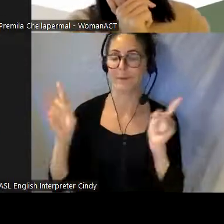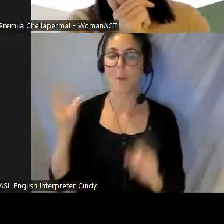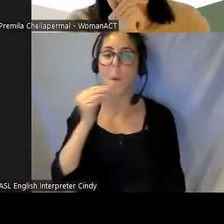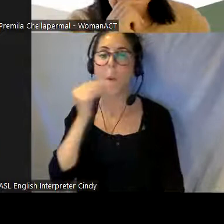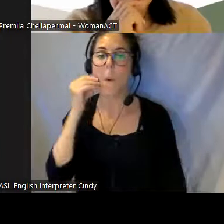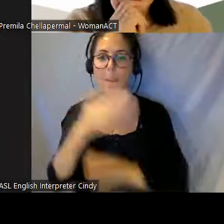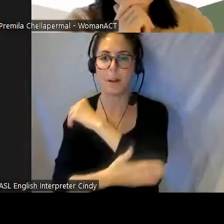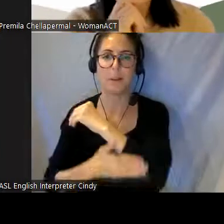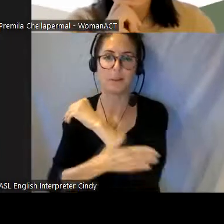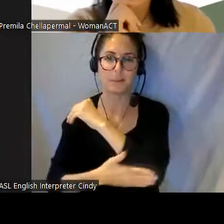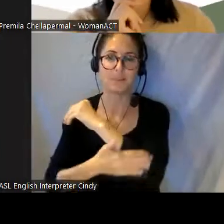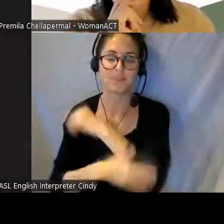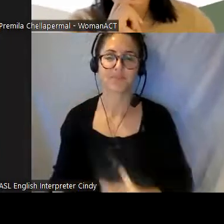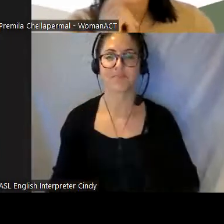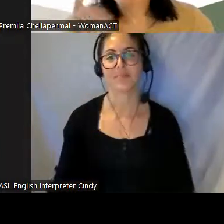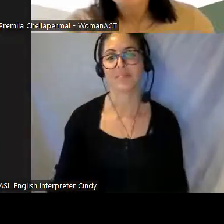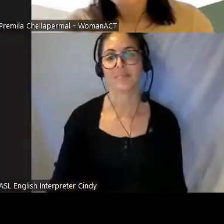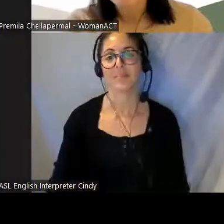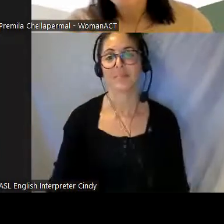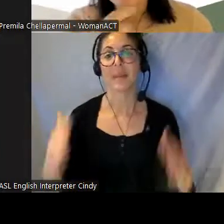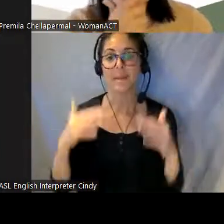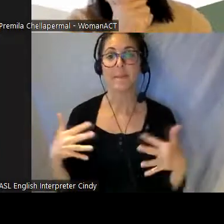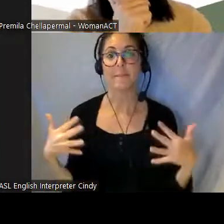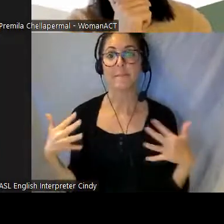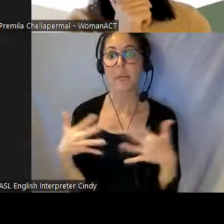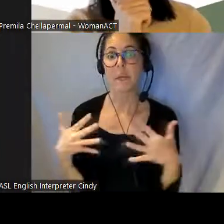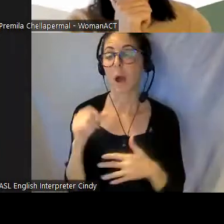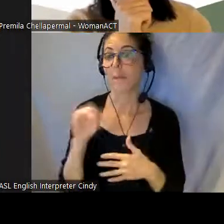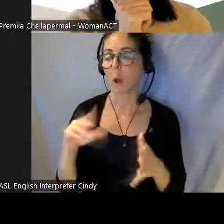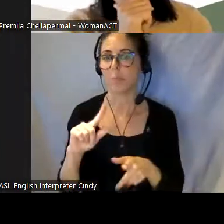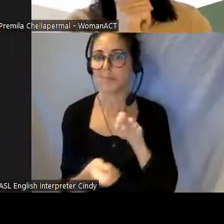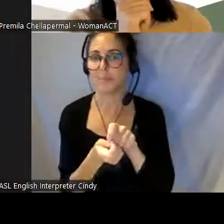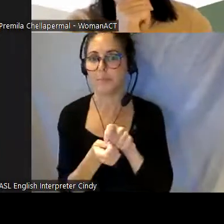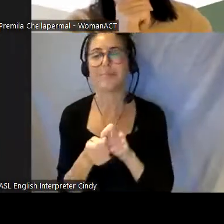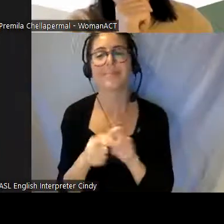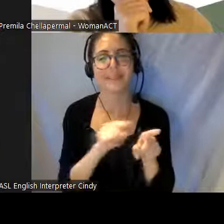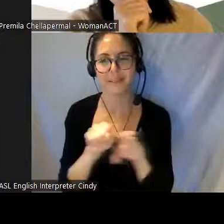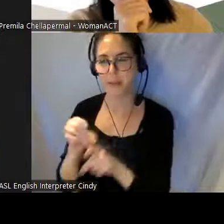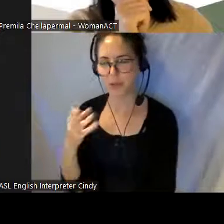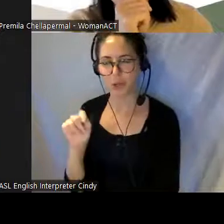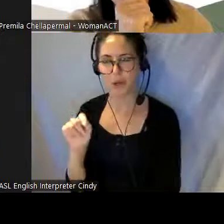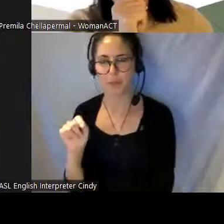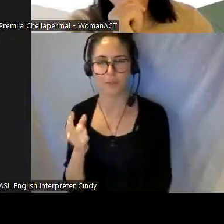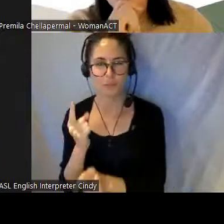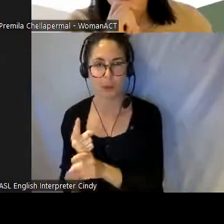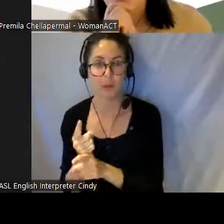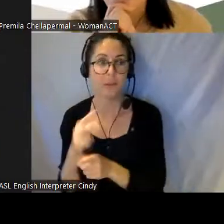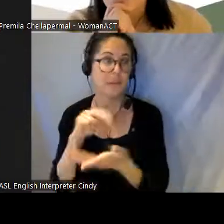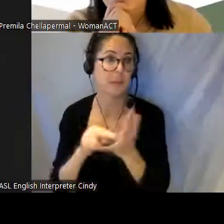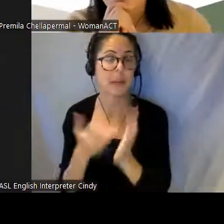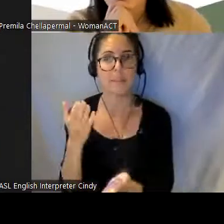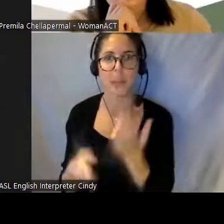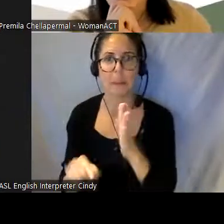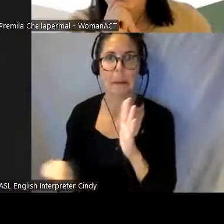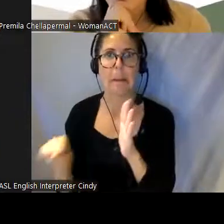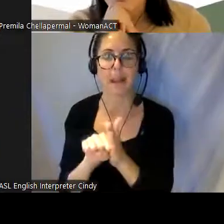country. Fears of repercussions, so I think that was mentioned in the chat in different ways. So fears of negative